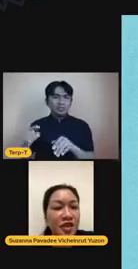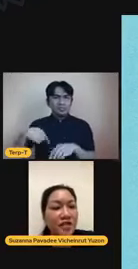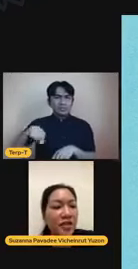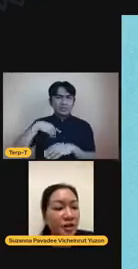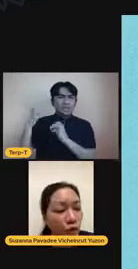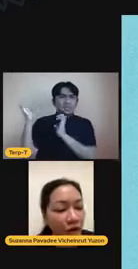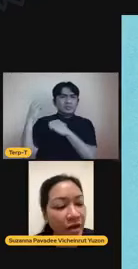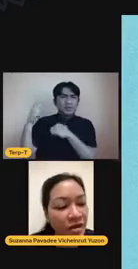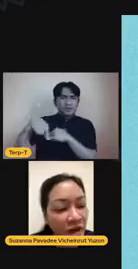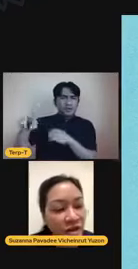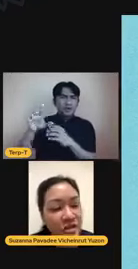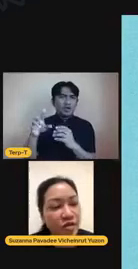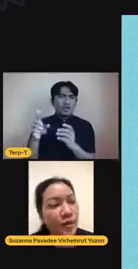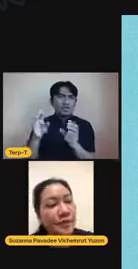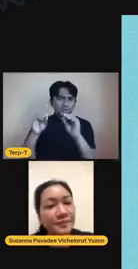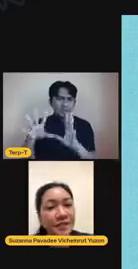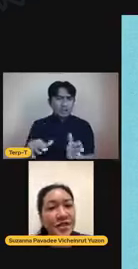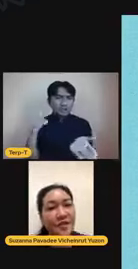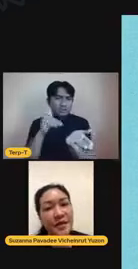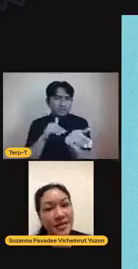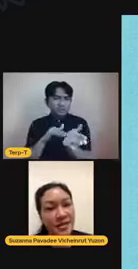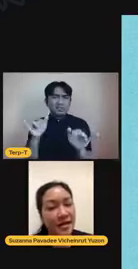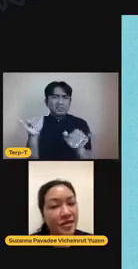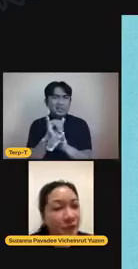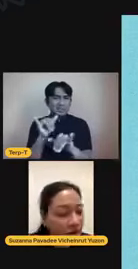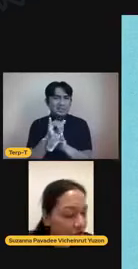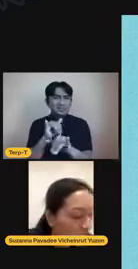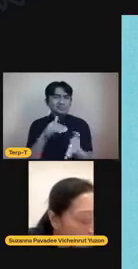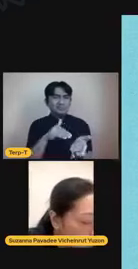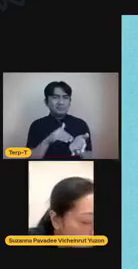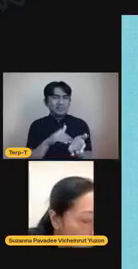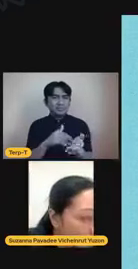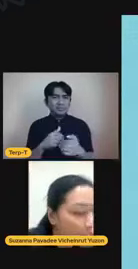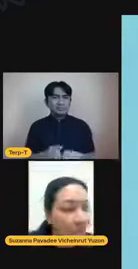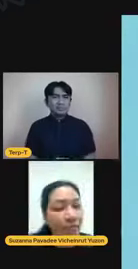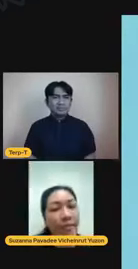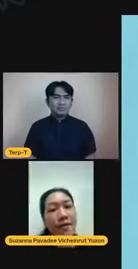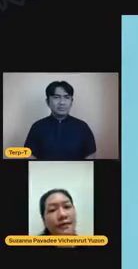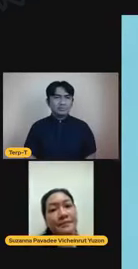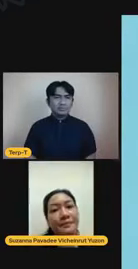the teachers and in court and our doctors as well. Excuse me, I'll just take a small drink.